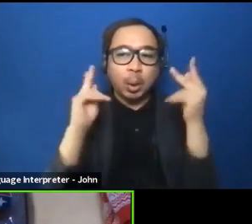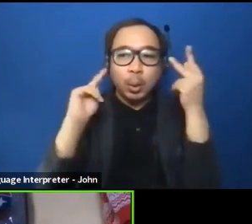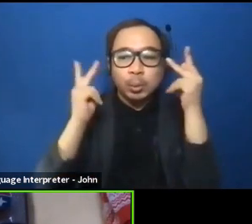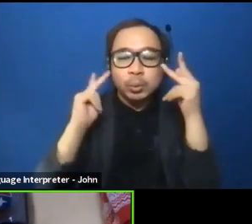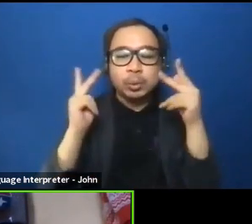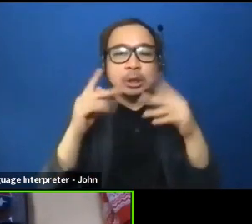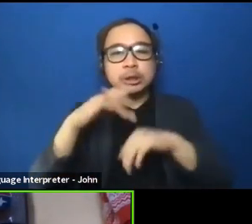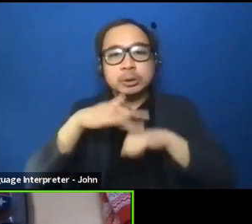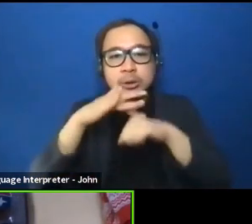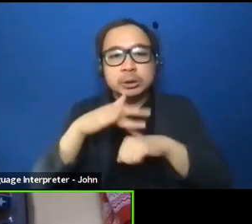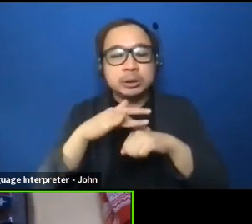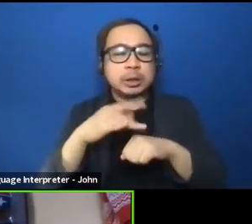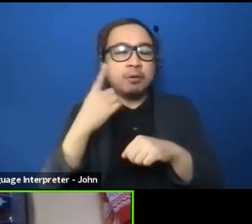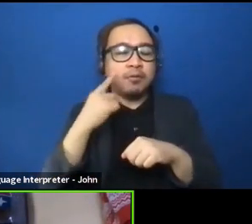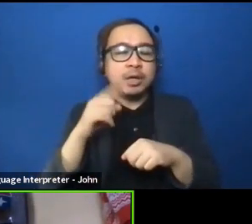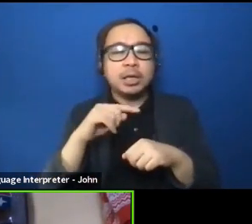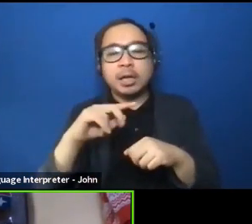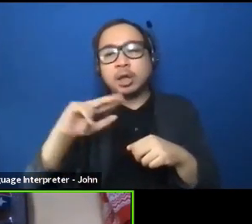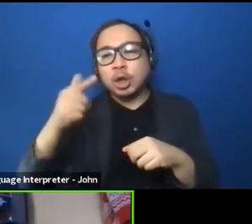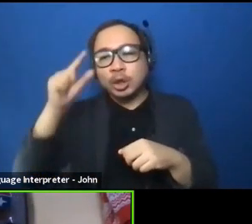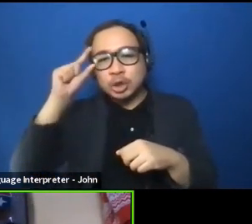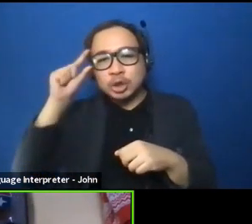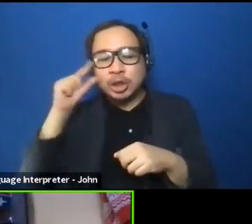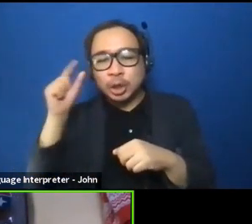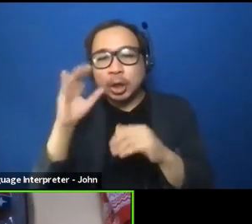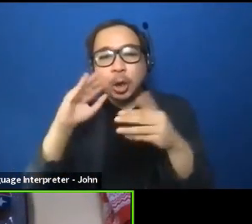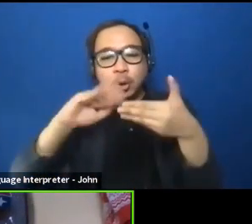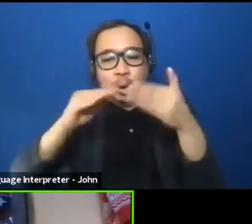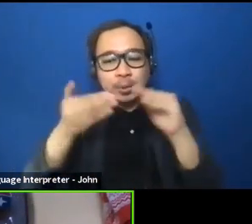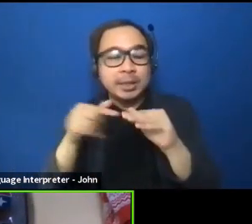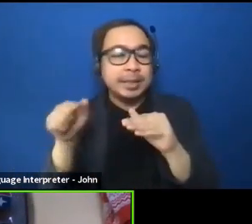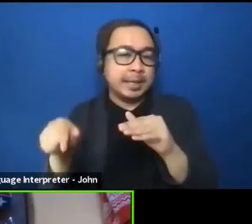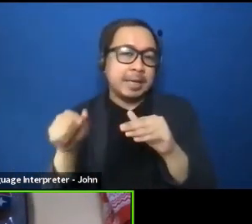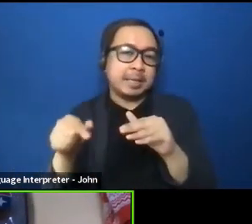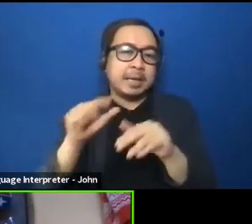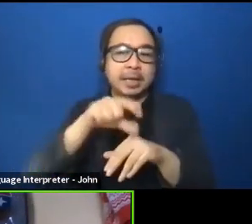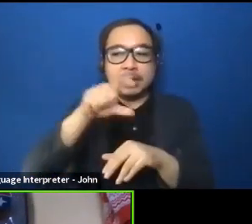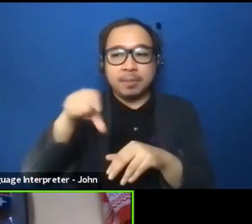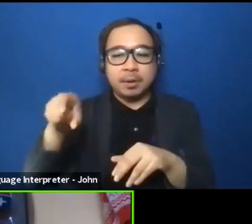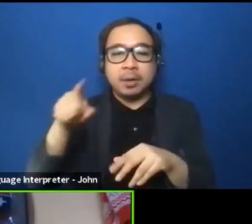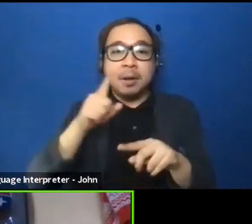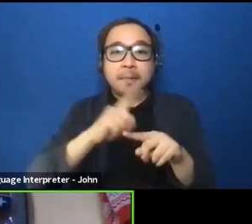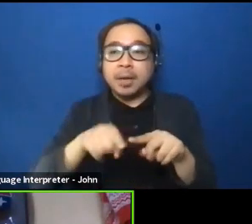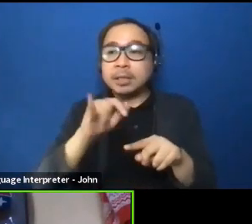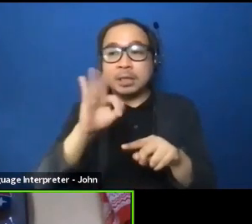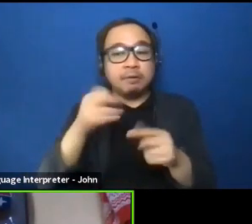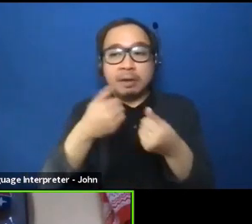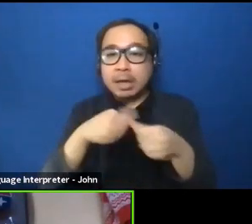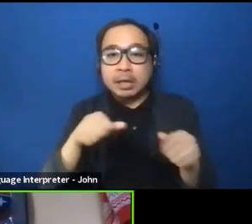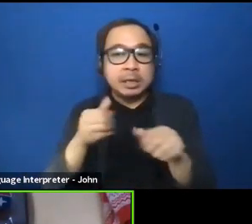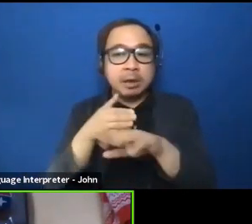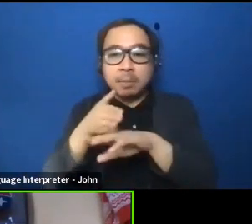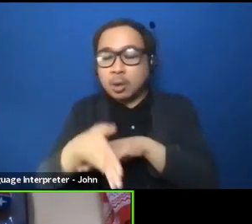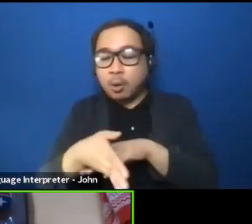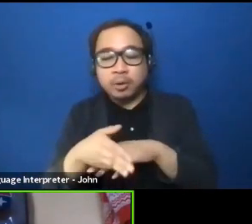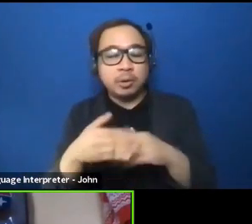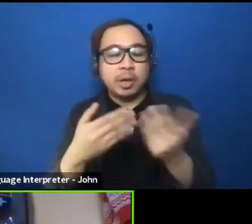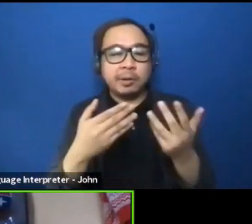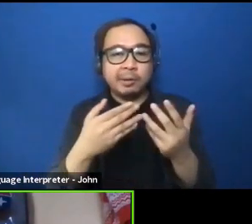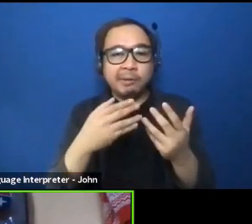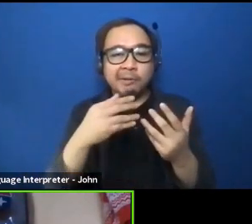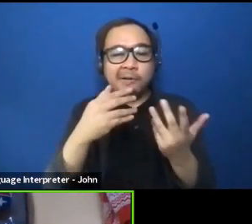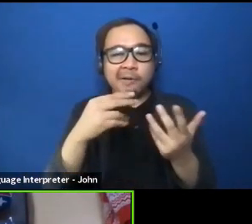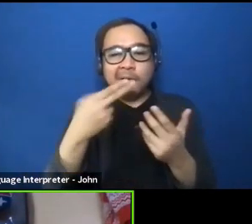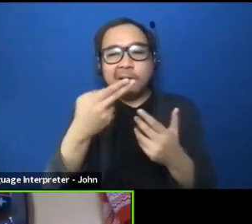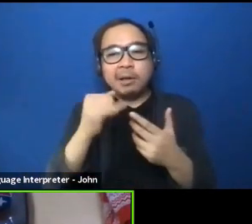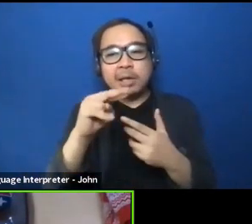gender community of Nepal by prescribing that anything beyond a Hindu-centric third gender identity is the threat to